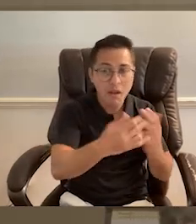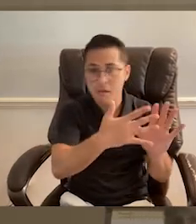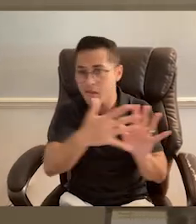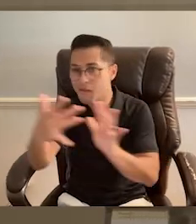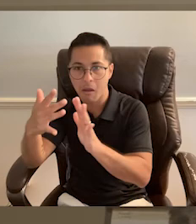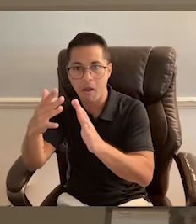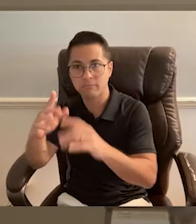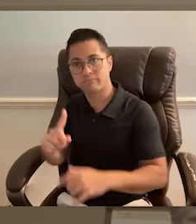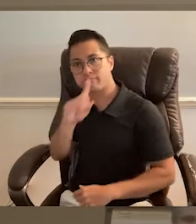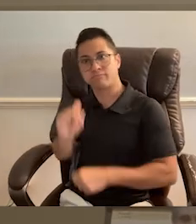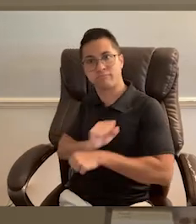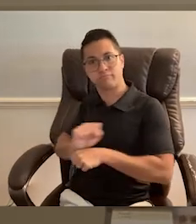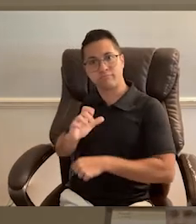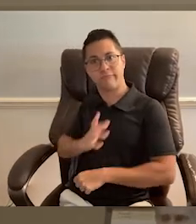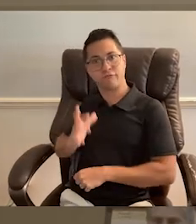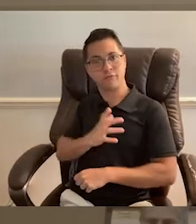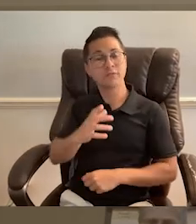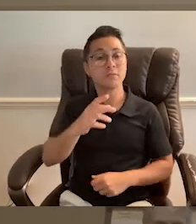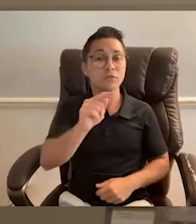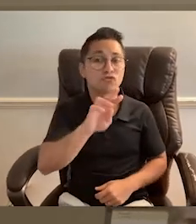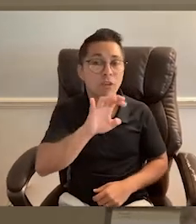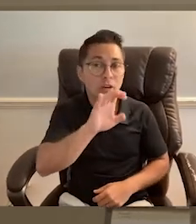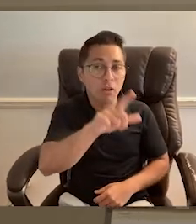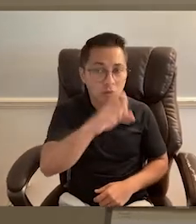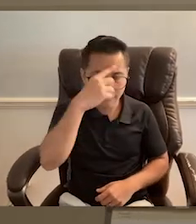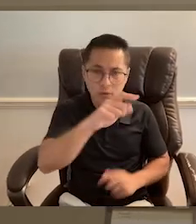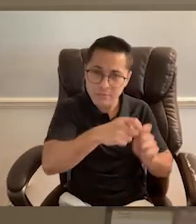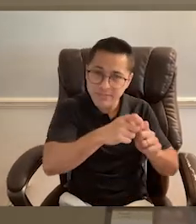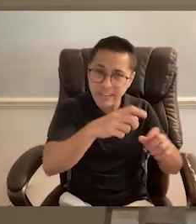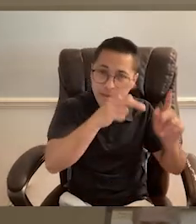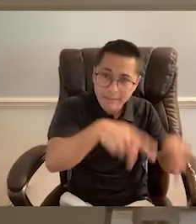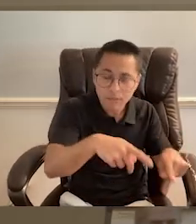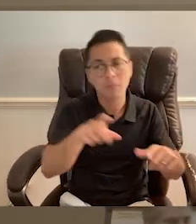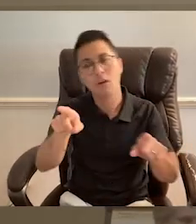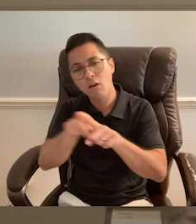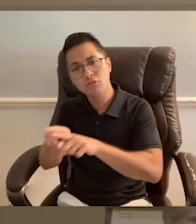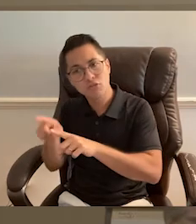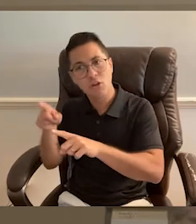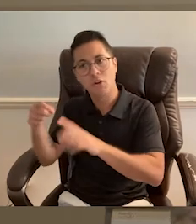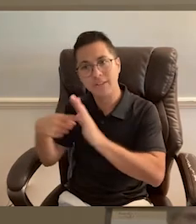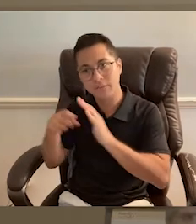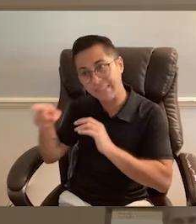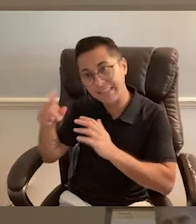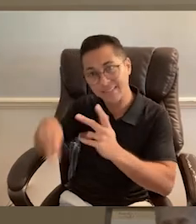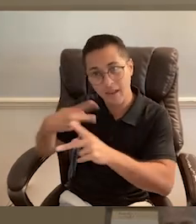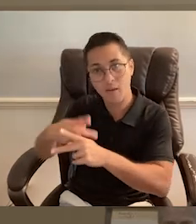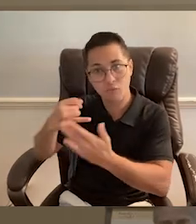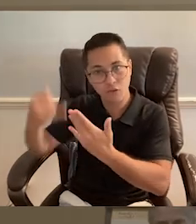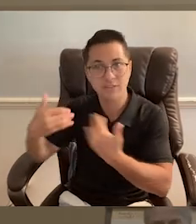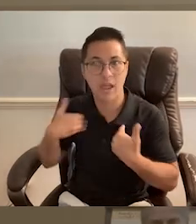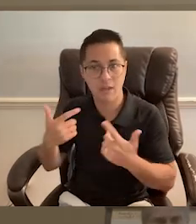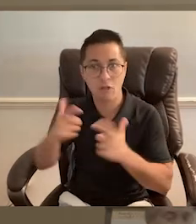back of the vehicle. And there is a commercially available lift, it's called a Speedy Lift. And she lost her